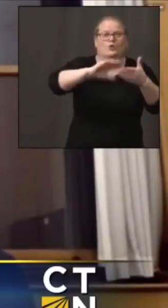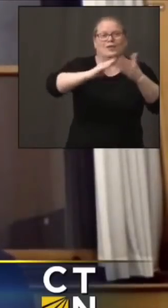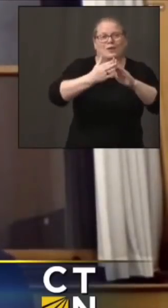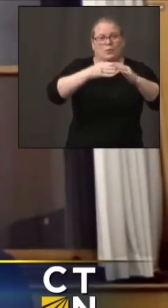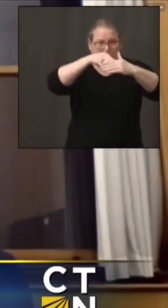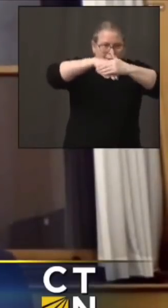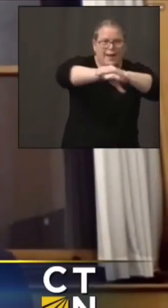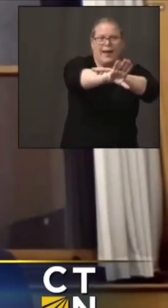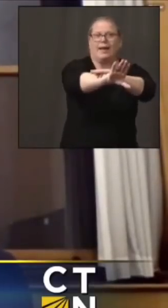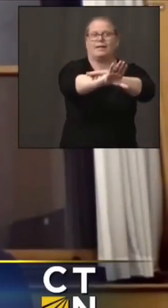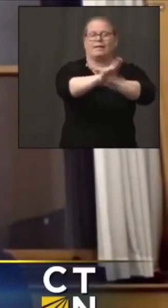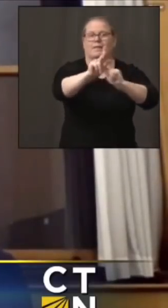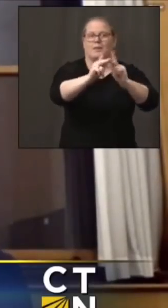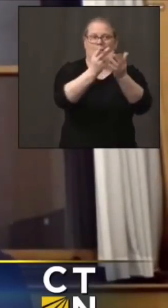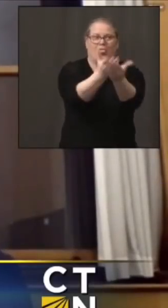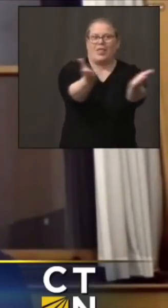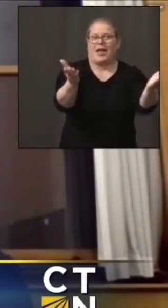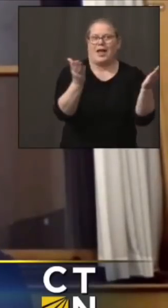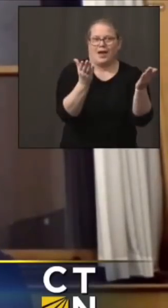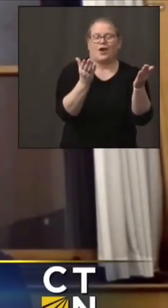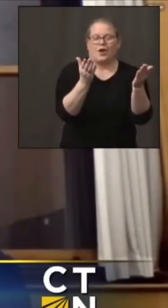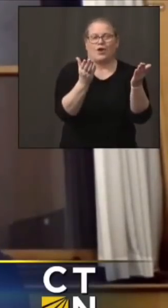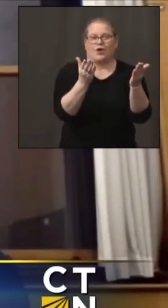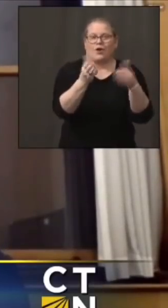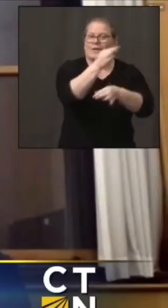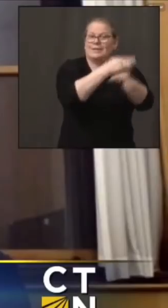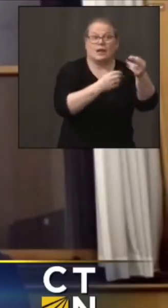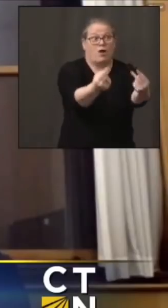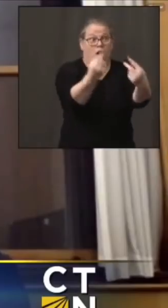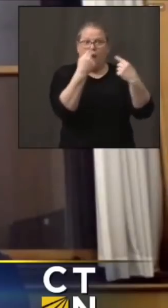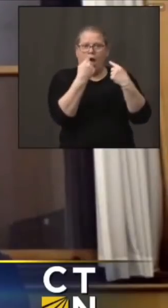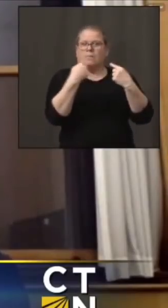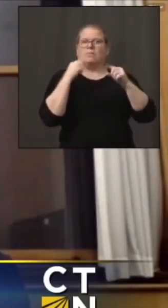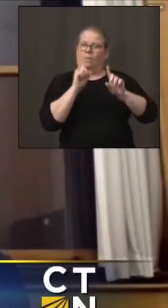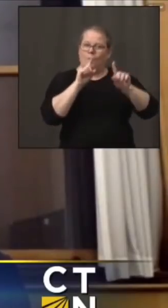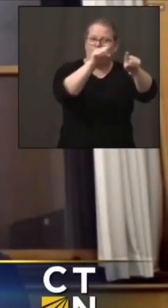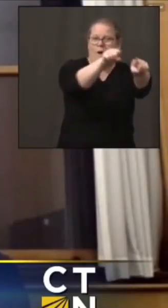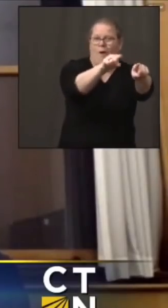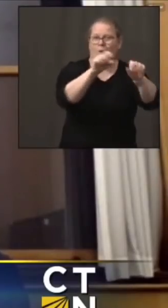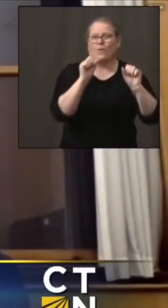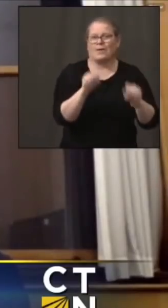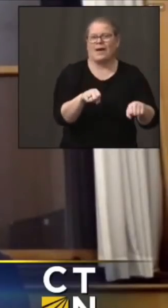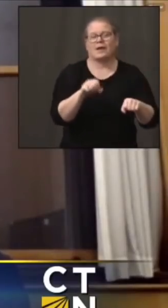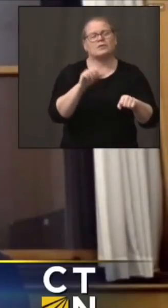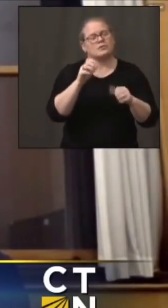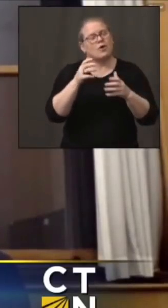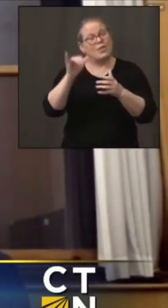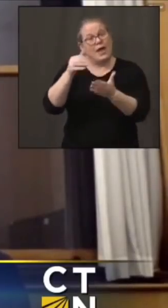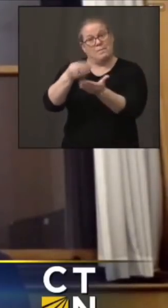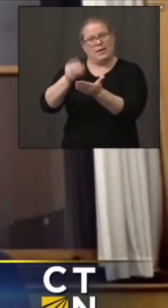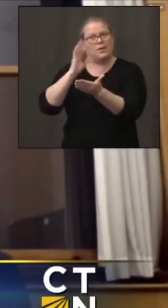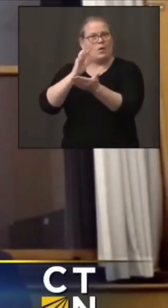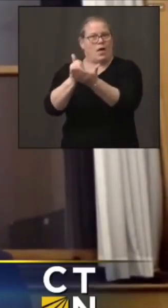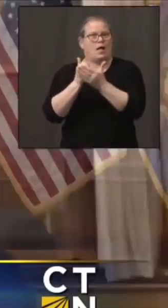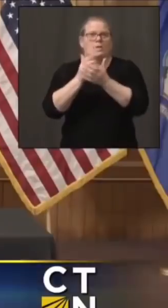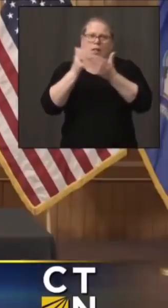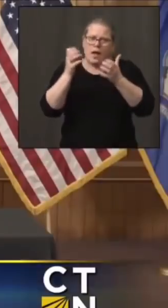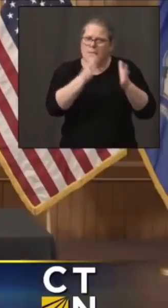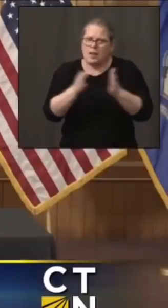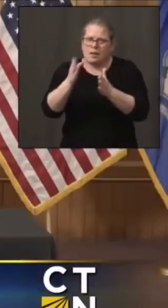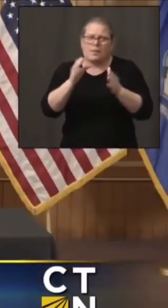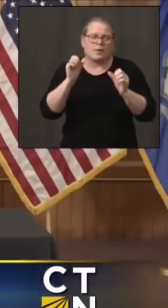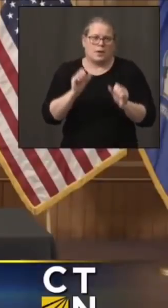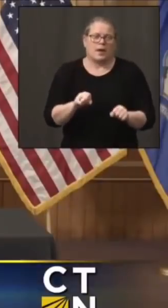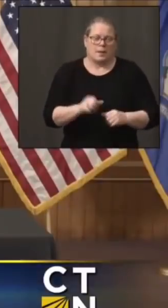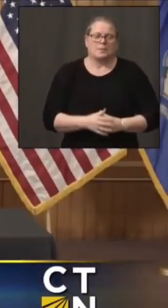So there's a lot of additional options that have been opened up thanks to Congresswoman DeLauro and a lot of the new federal funds that have come through there as well. And could you just